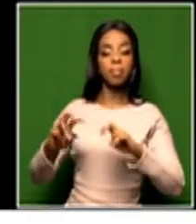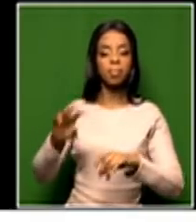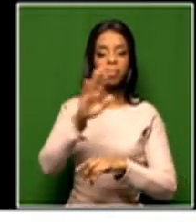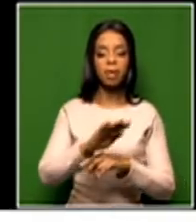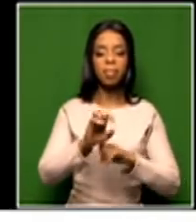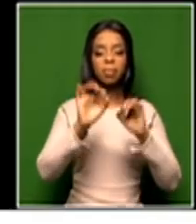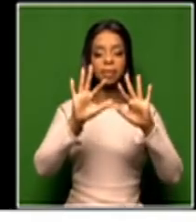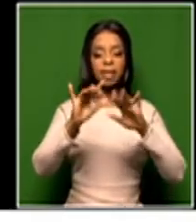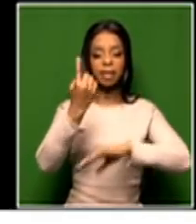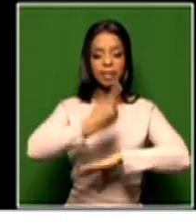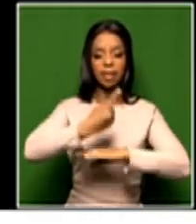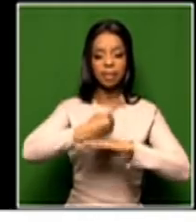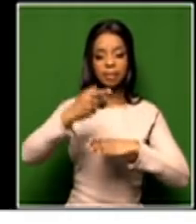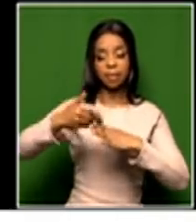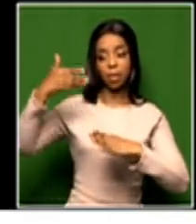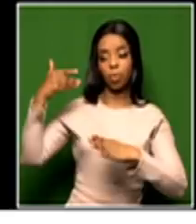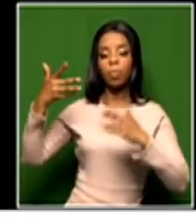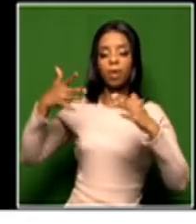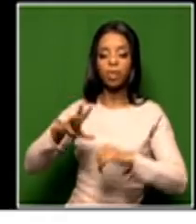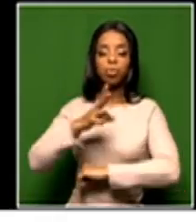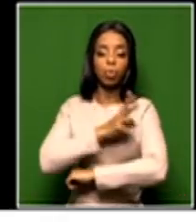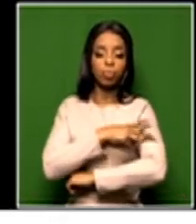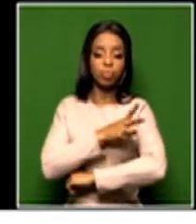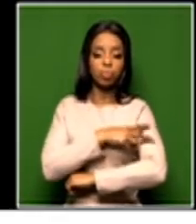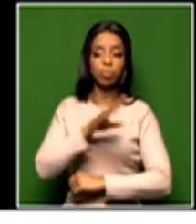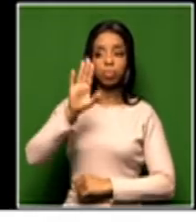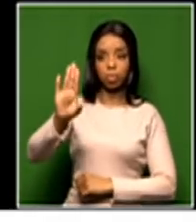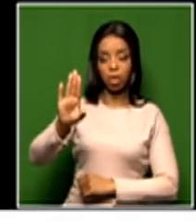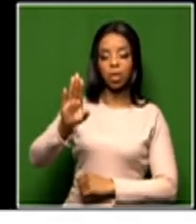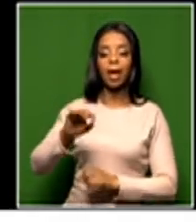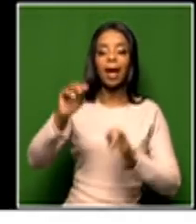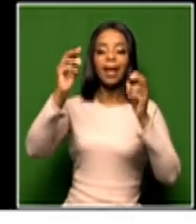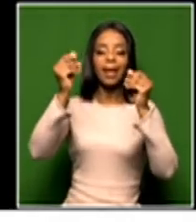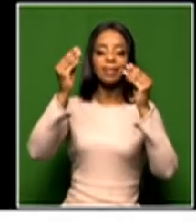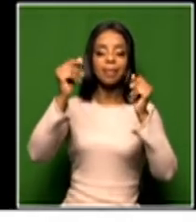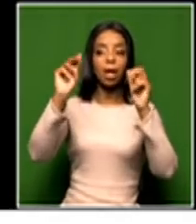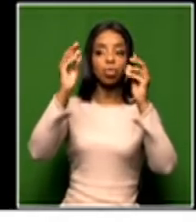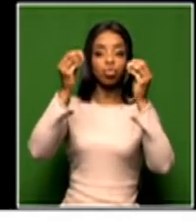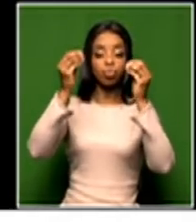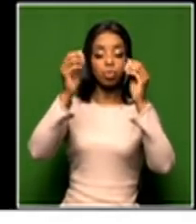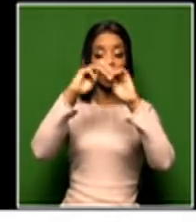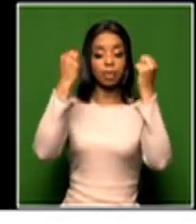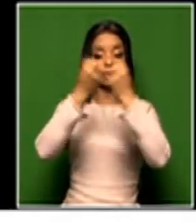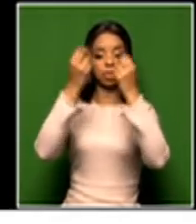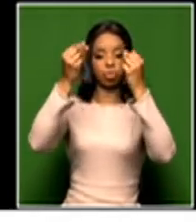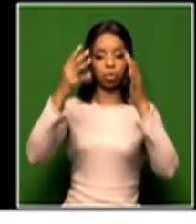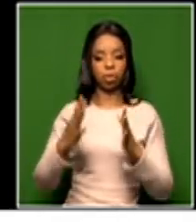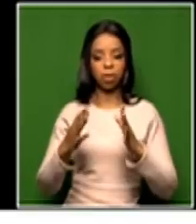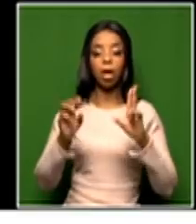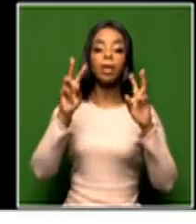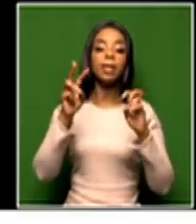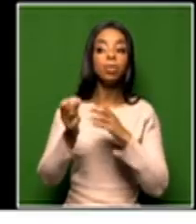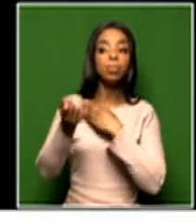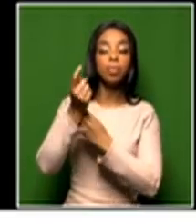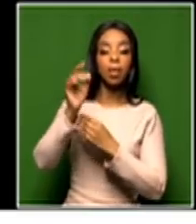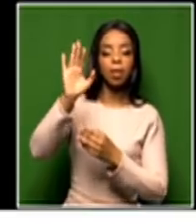the officials of National Treasury and DPWI SCOPA, the issue was raised particularly by National Treasury. And so